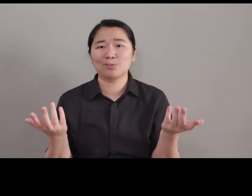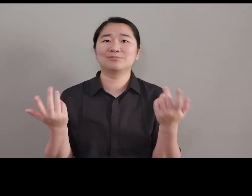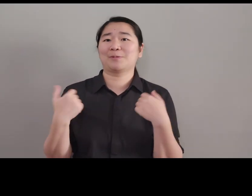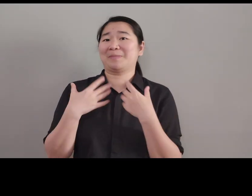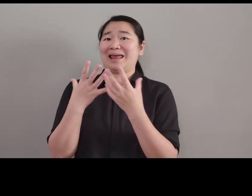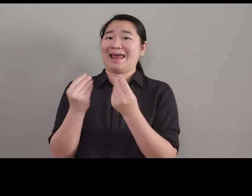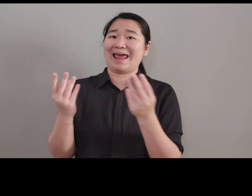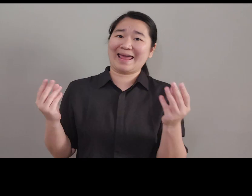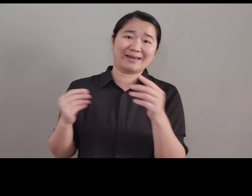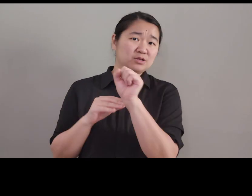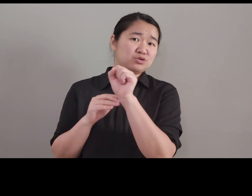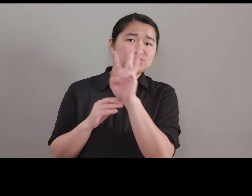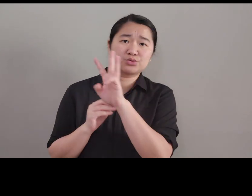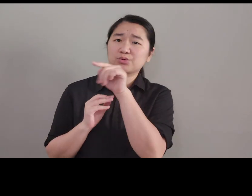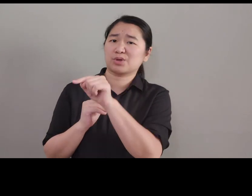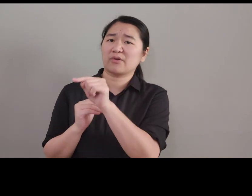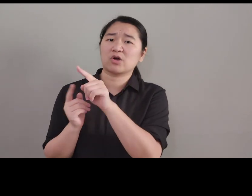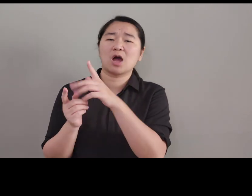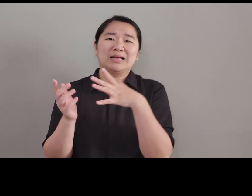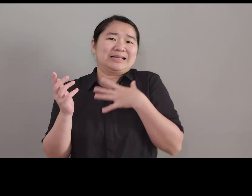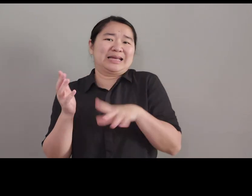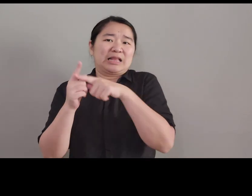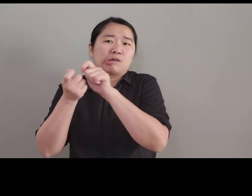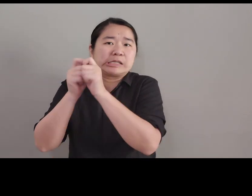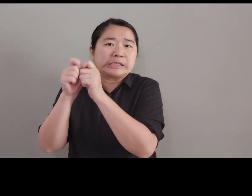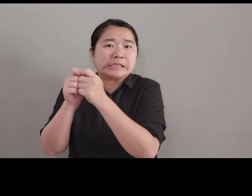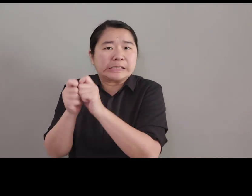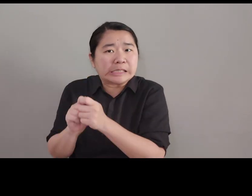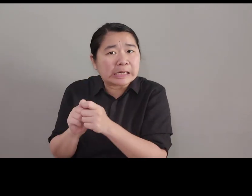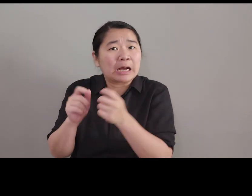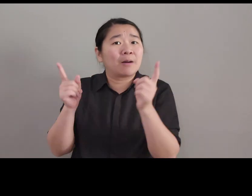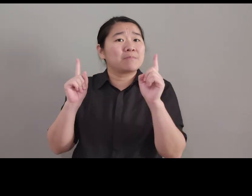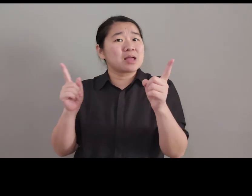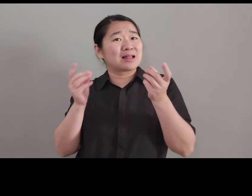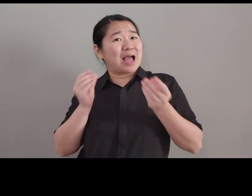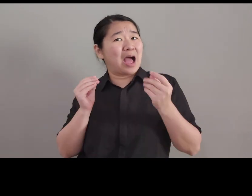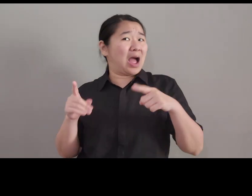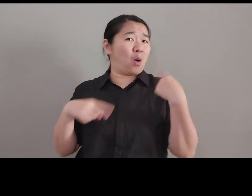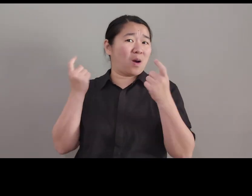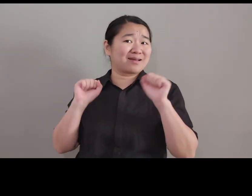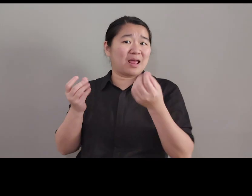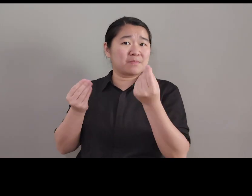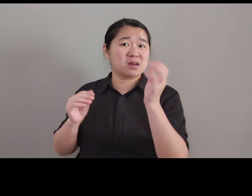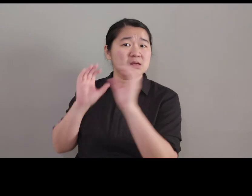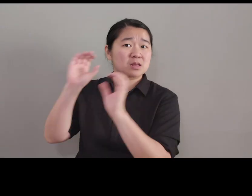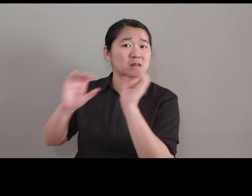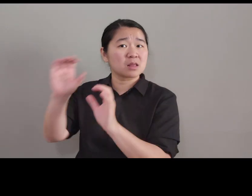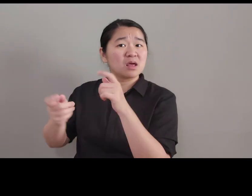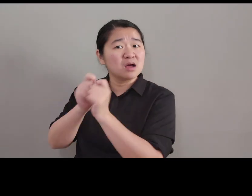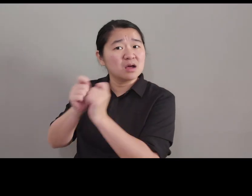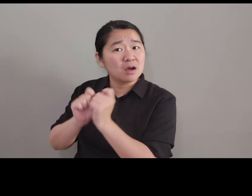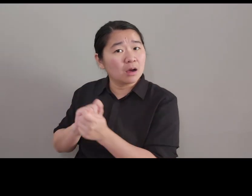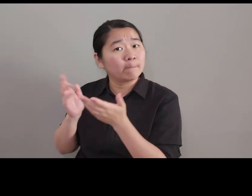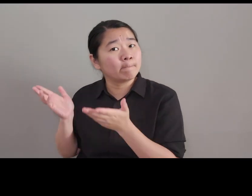to be changed. How are we gonna afford all of that? Where are we gonna get the people that need to